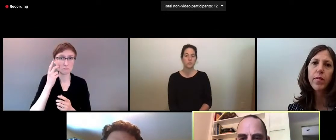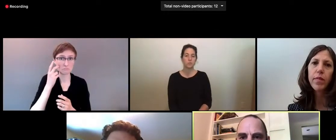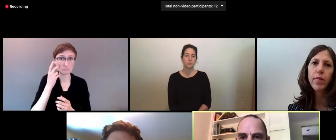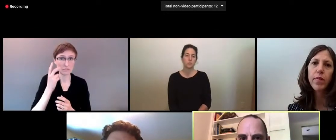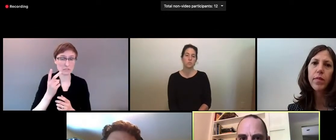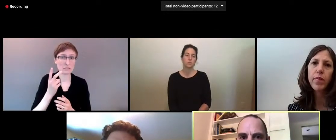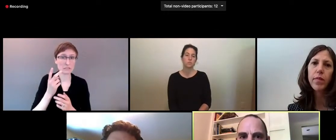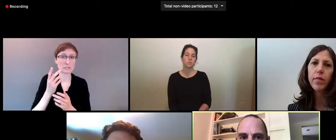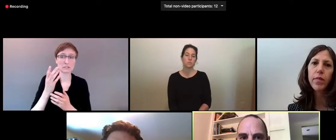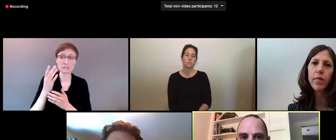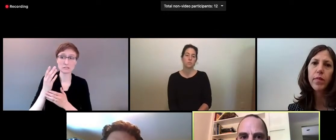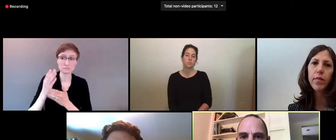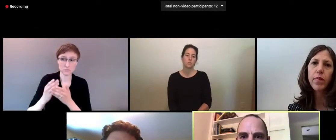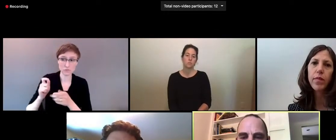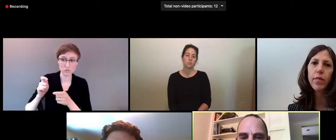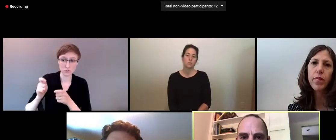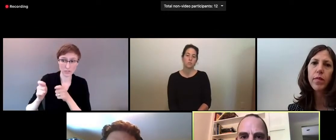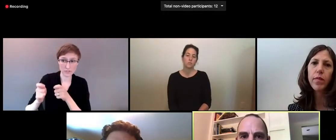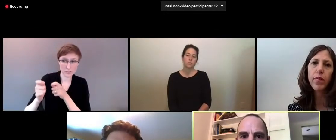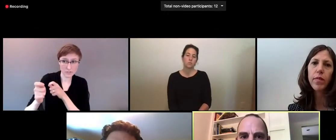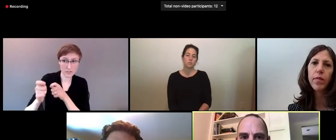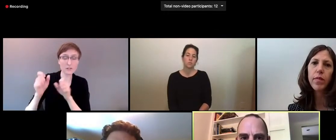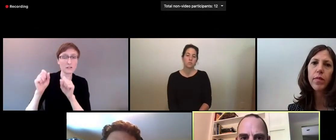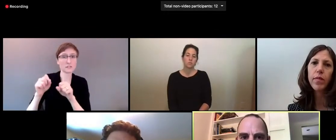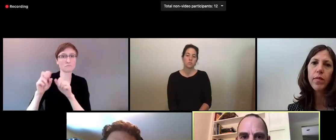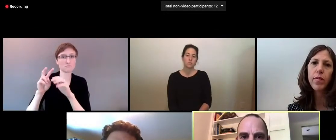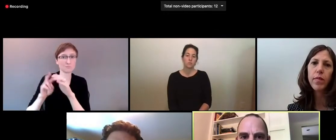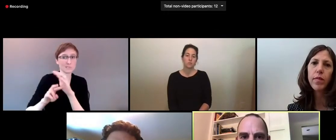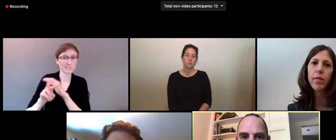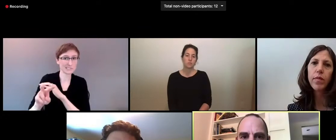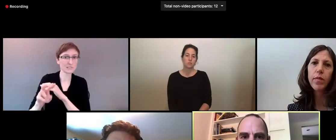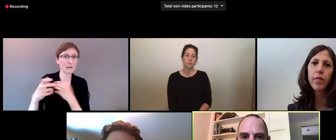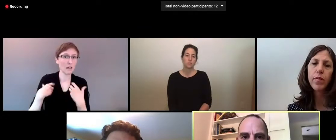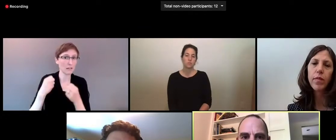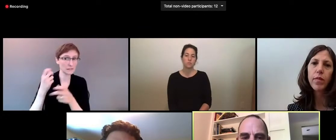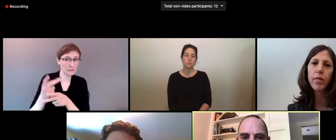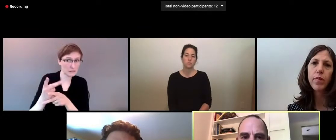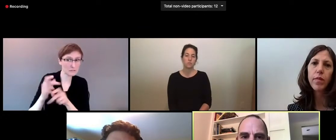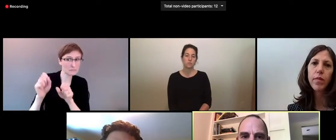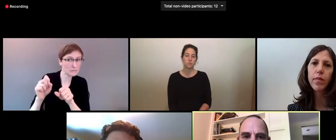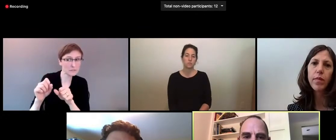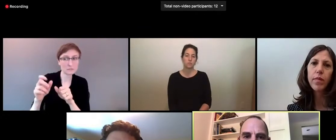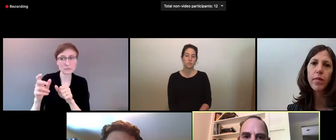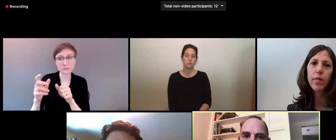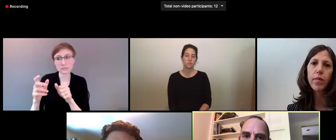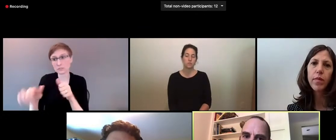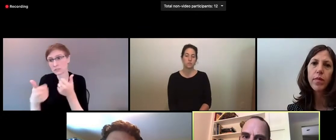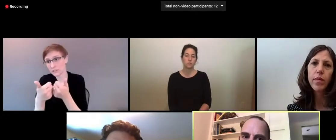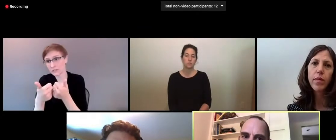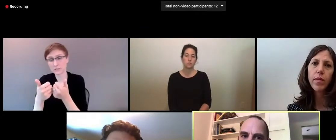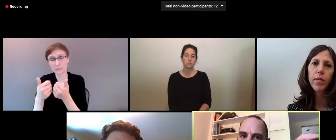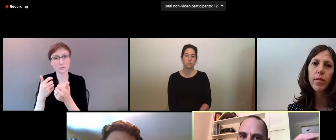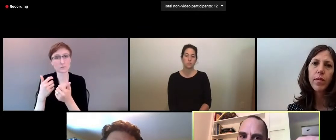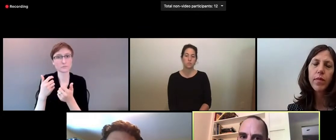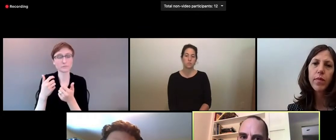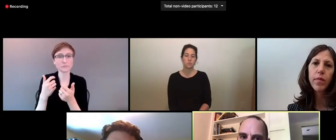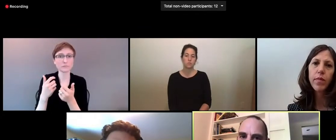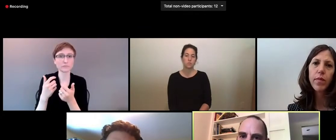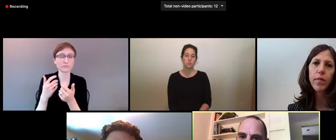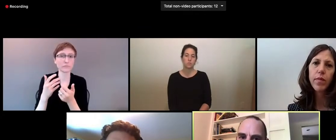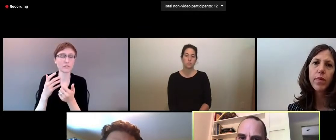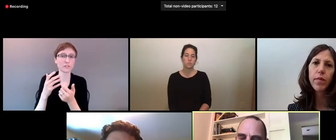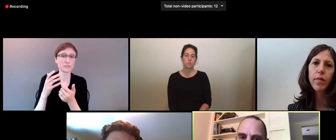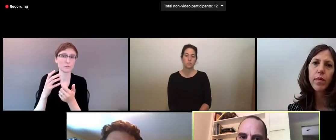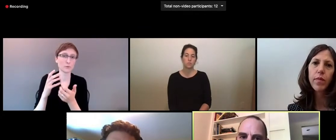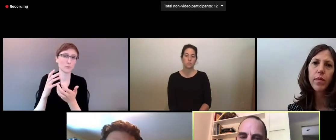You're starting to see projections in healthcare use that are running into difficulties. So that's why it's a